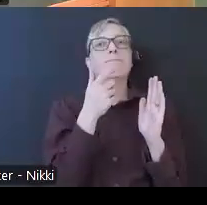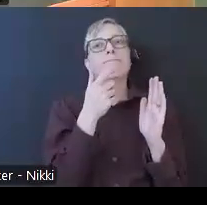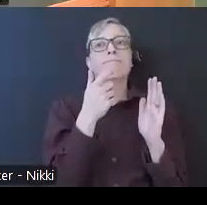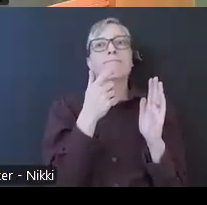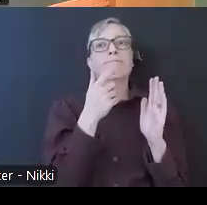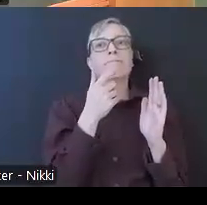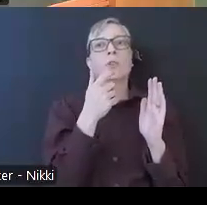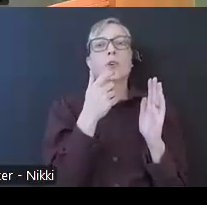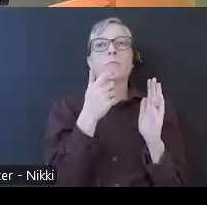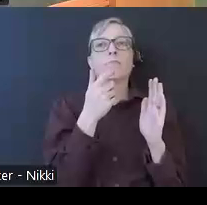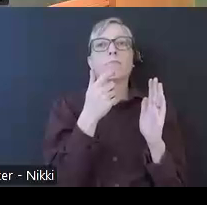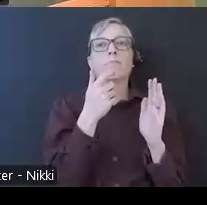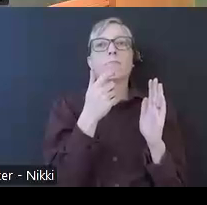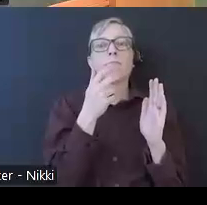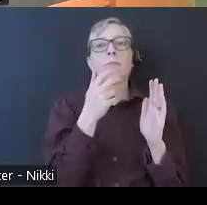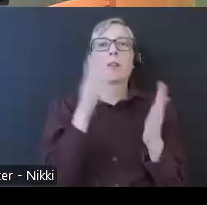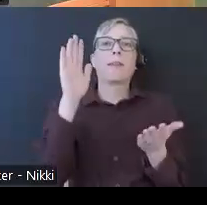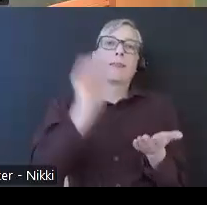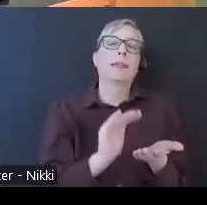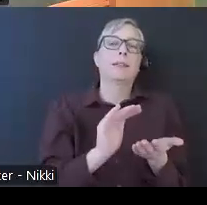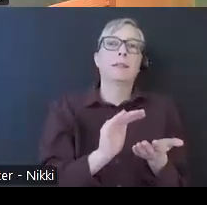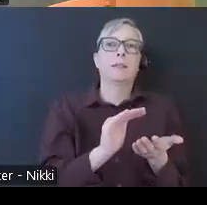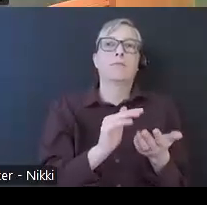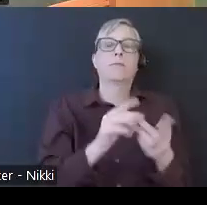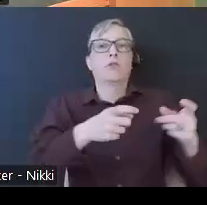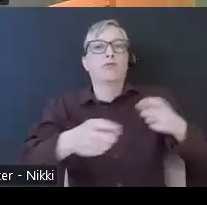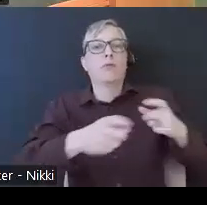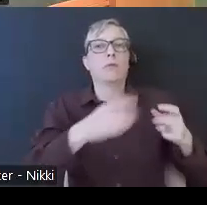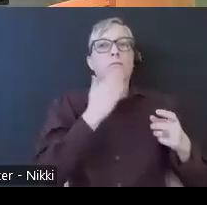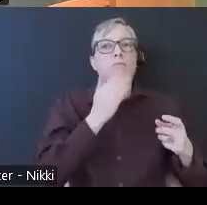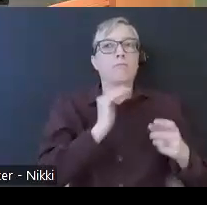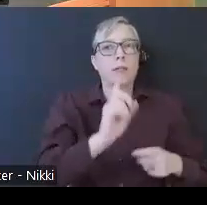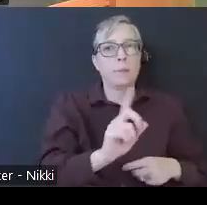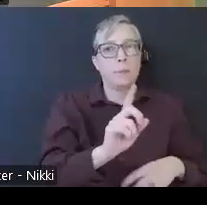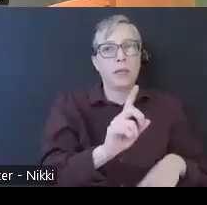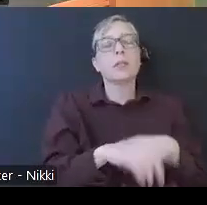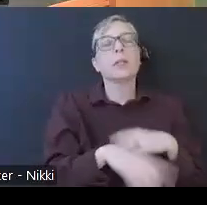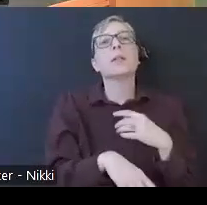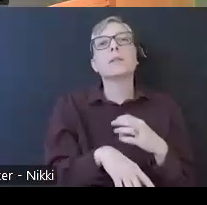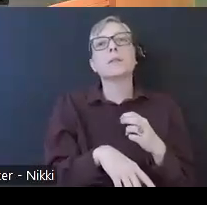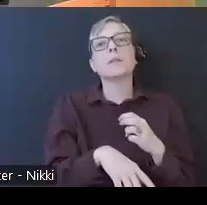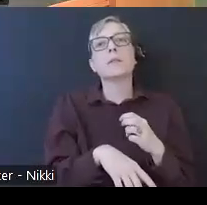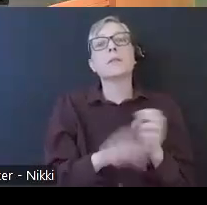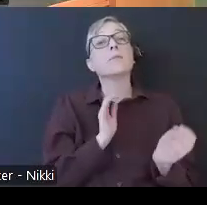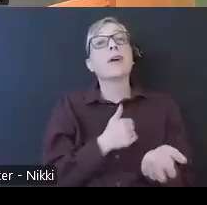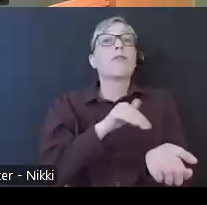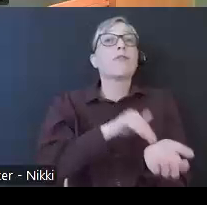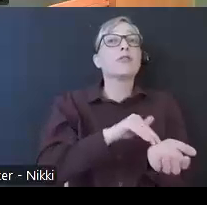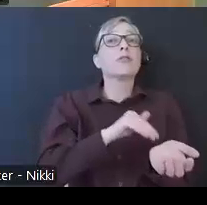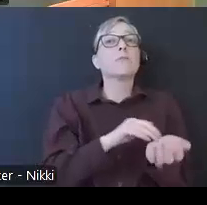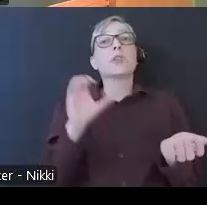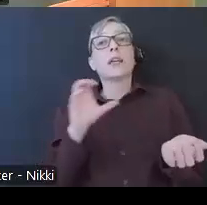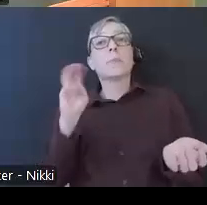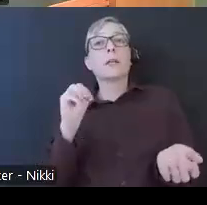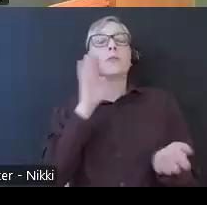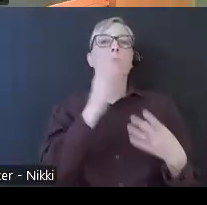And we have diabetes care managers in our office. And those people would screen people for depression